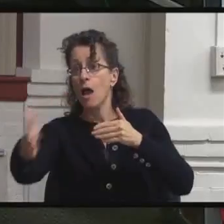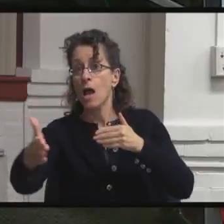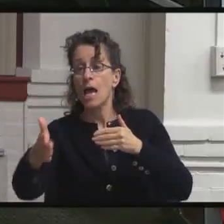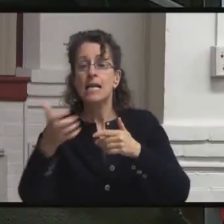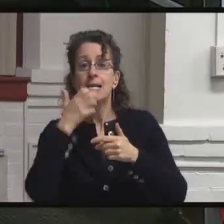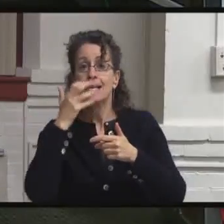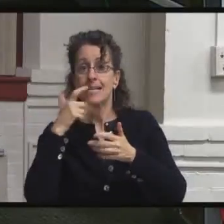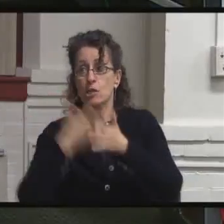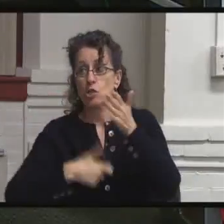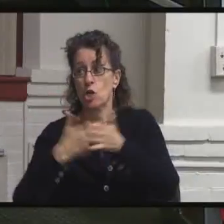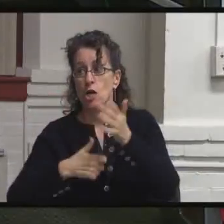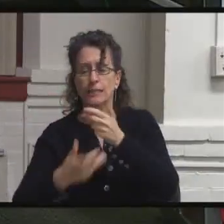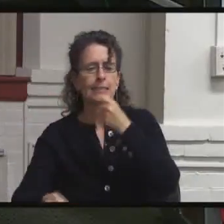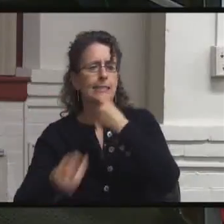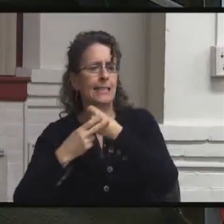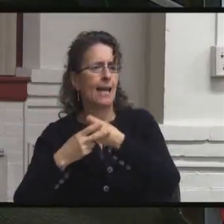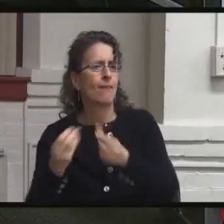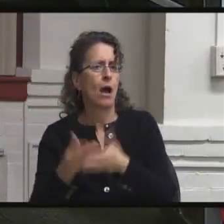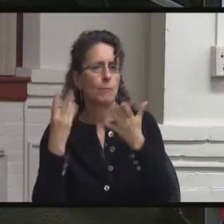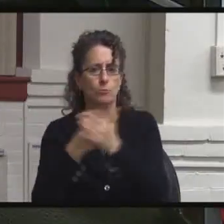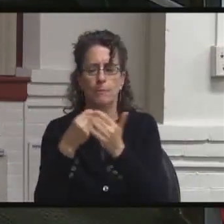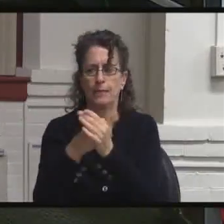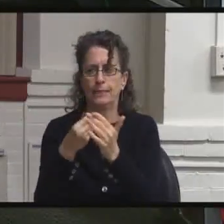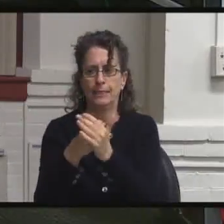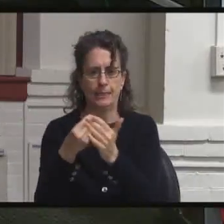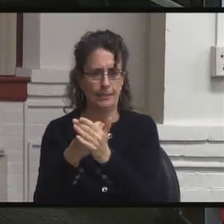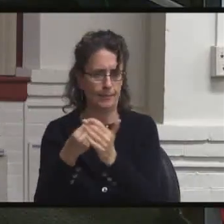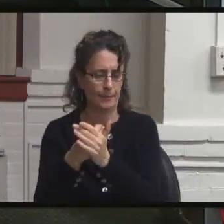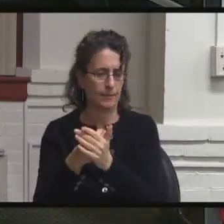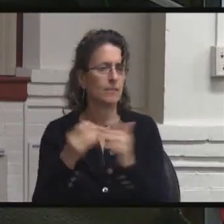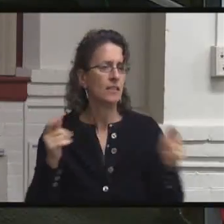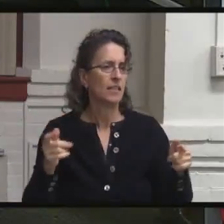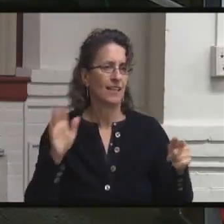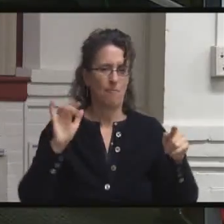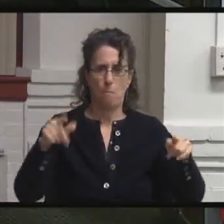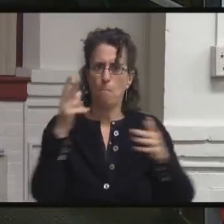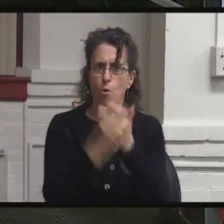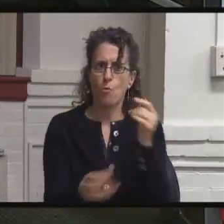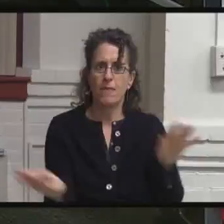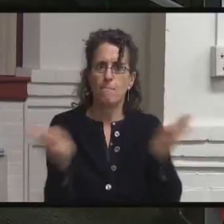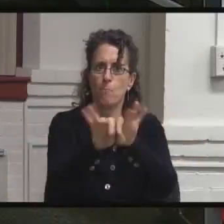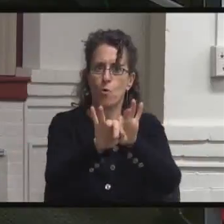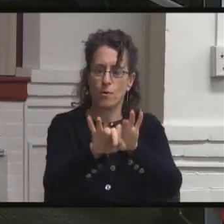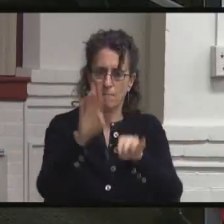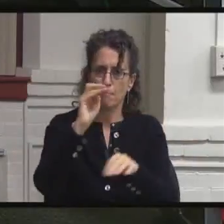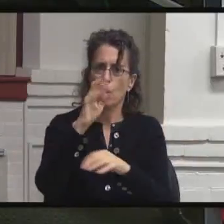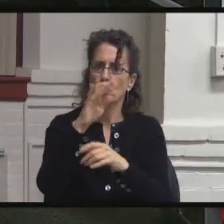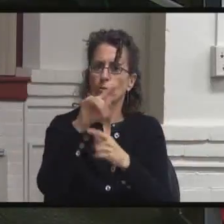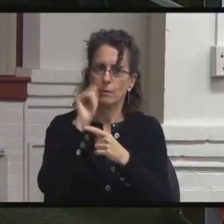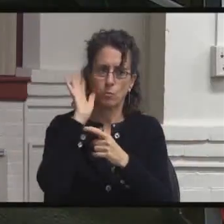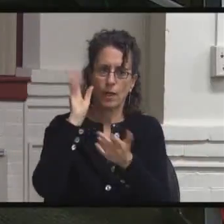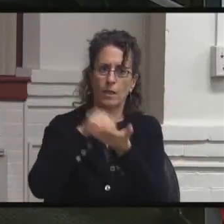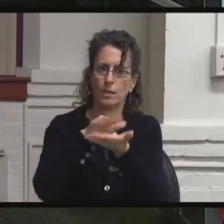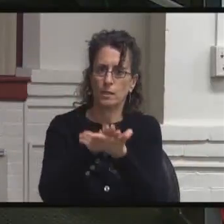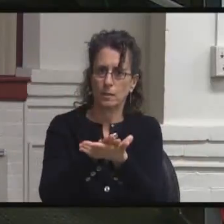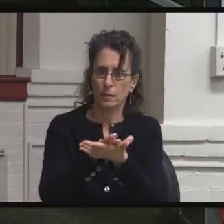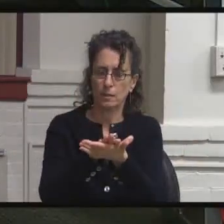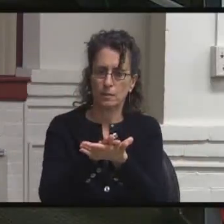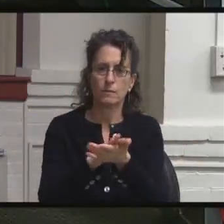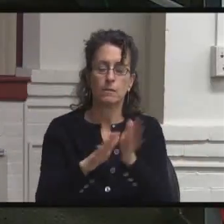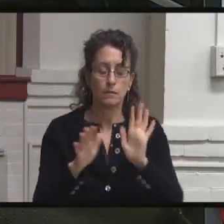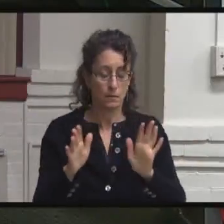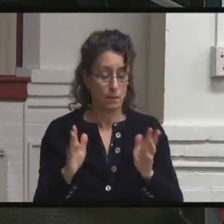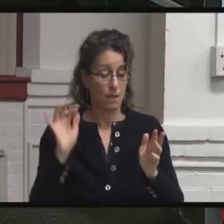measures and say, this is going to save the town so much money over so many years. So what this means is by the end of the